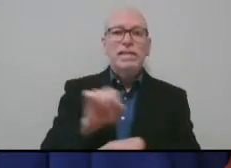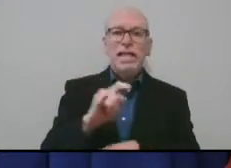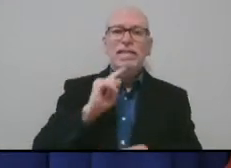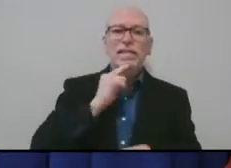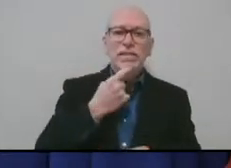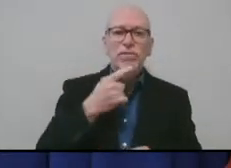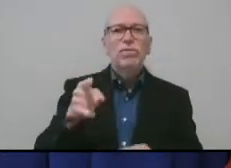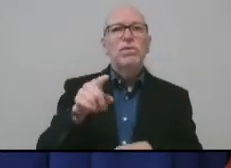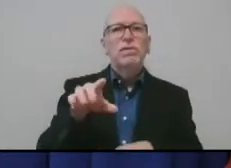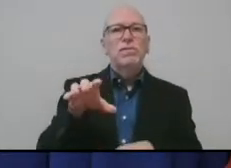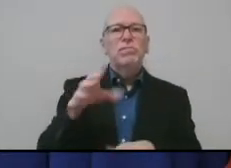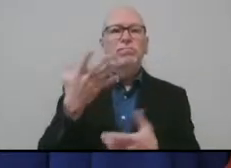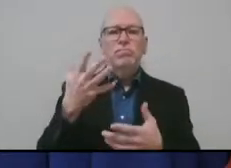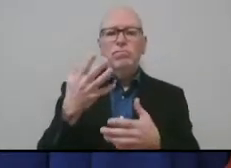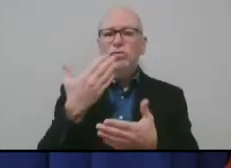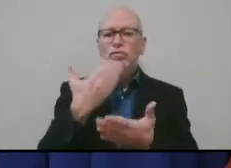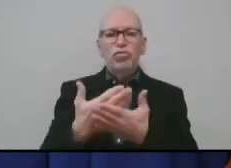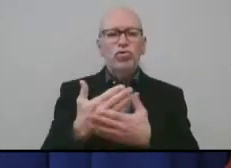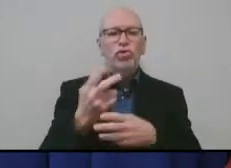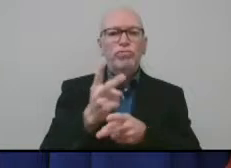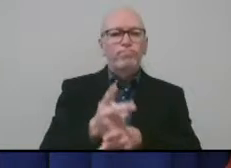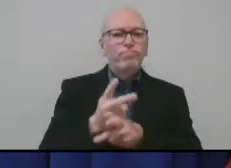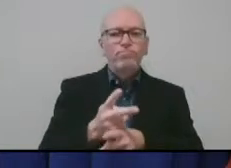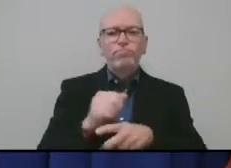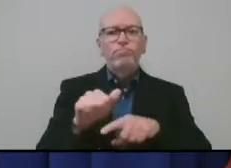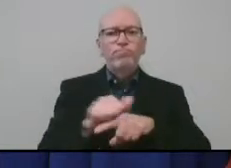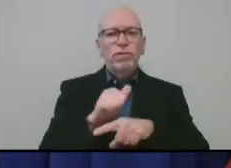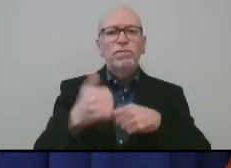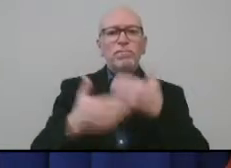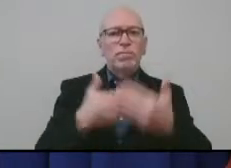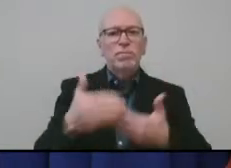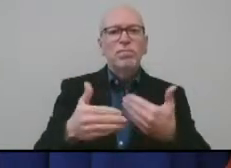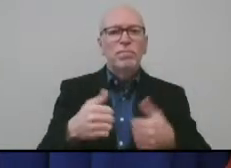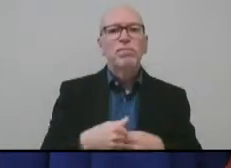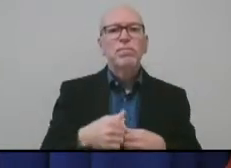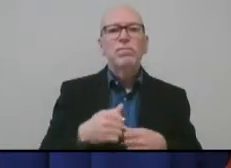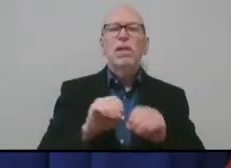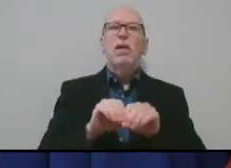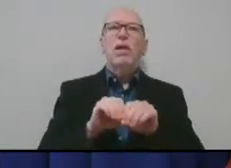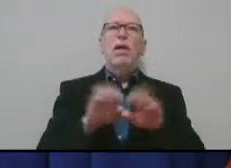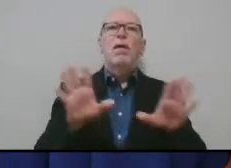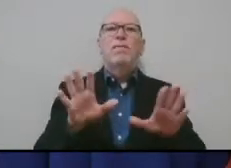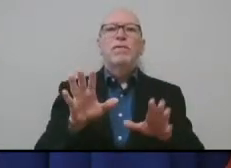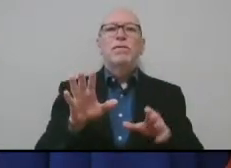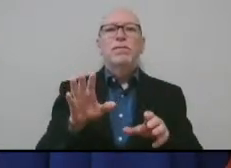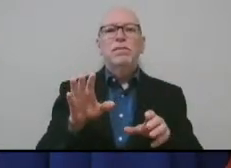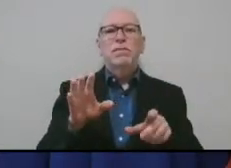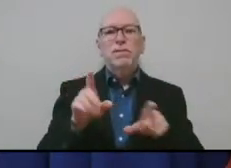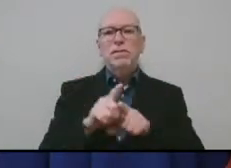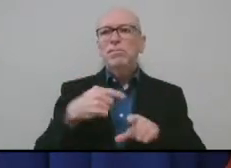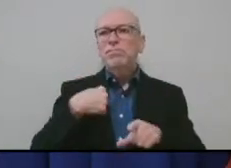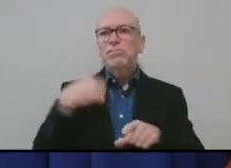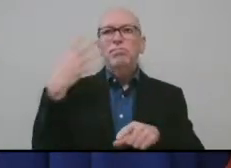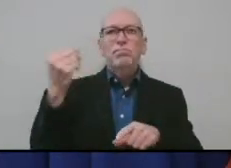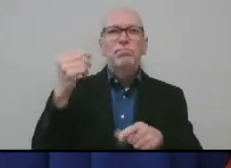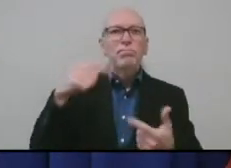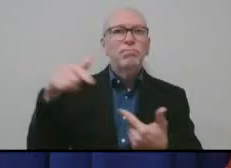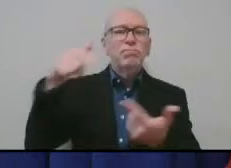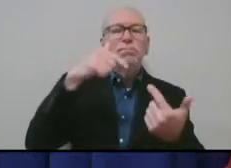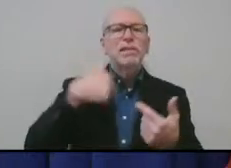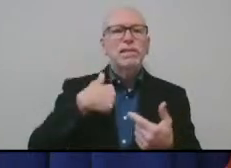public health measures. We obviously, as I get out and about, I'm seeing a lot